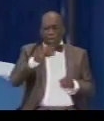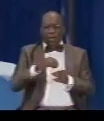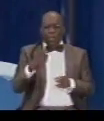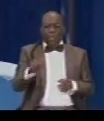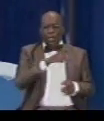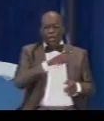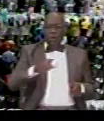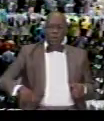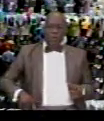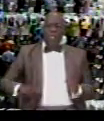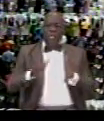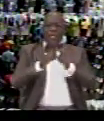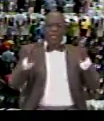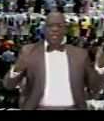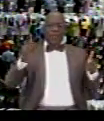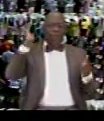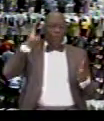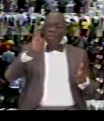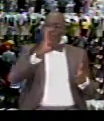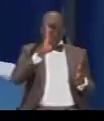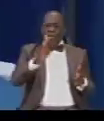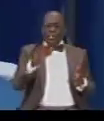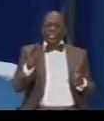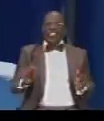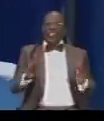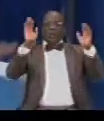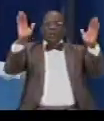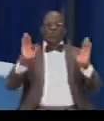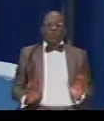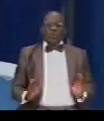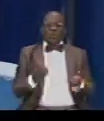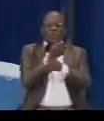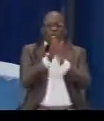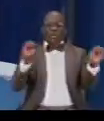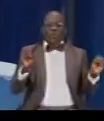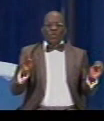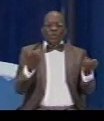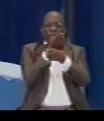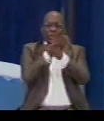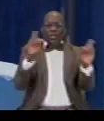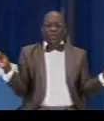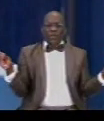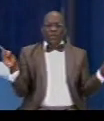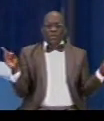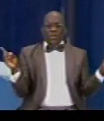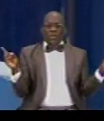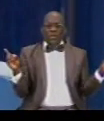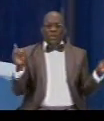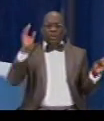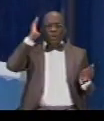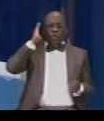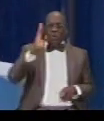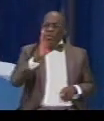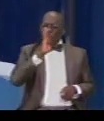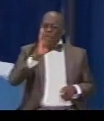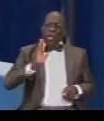explosion of miracle. Salvation, deliverances will be our